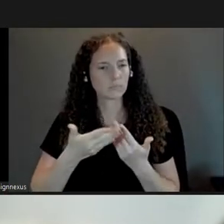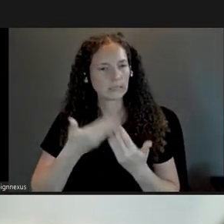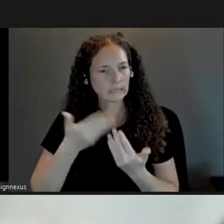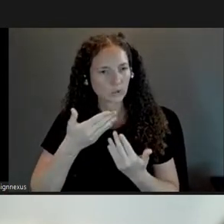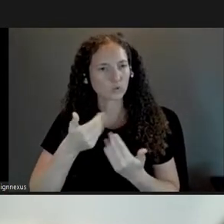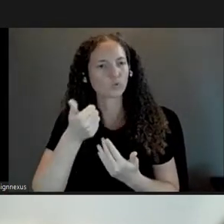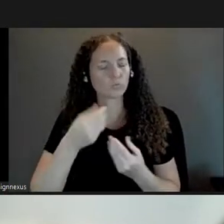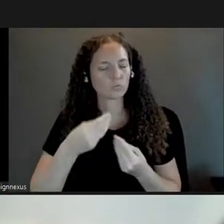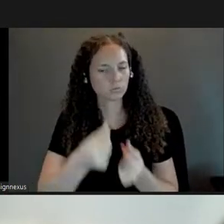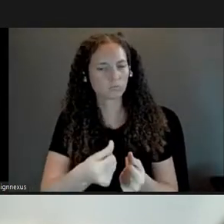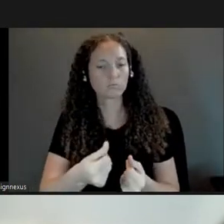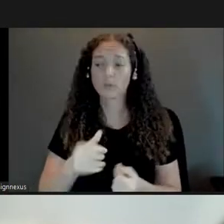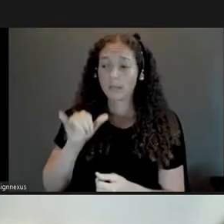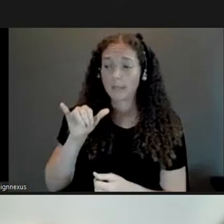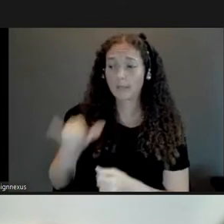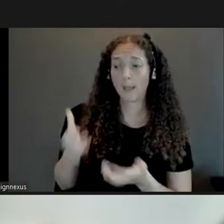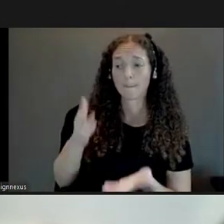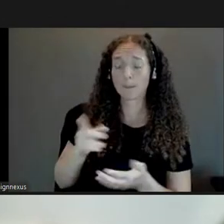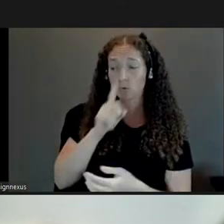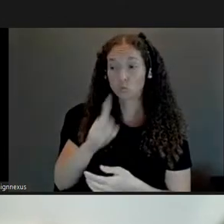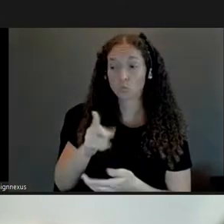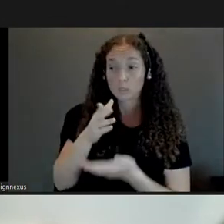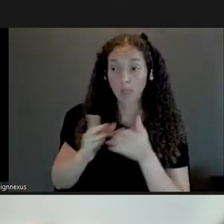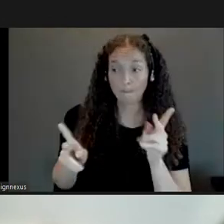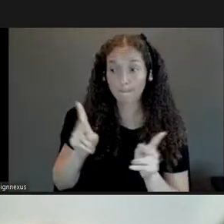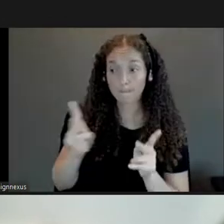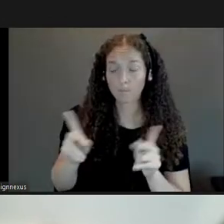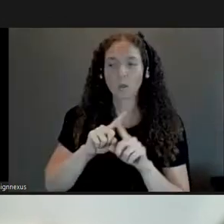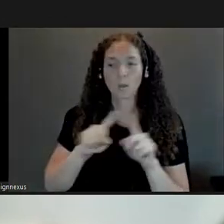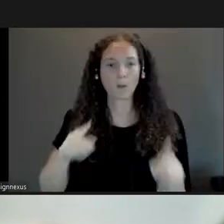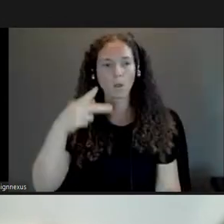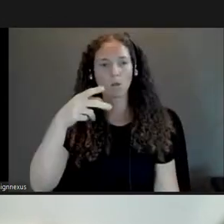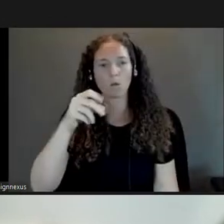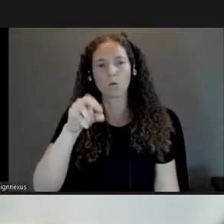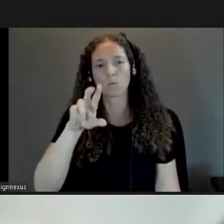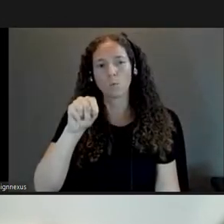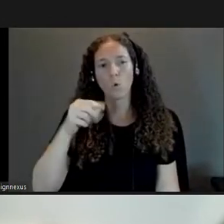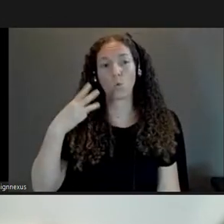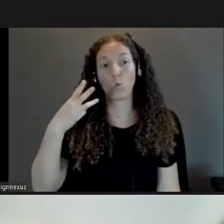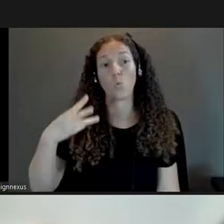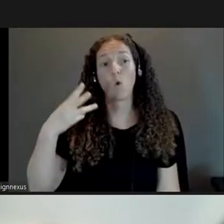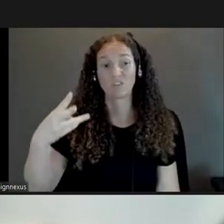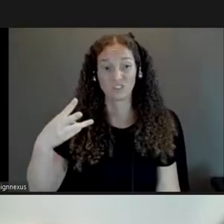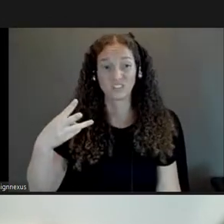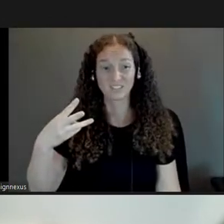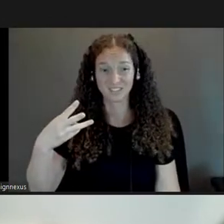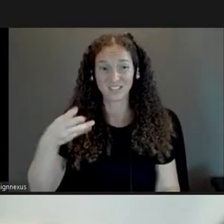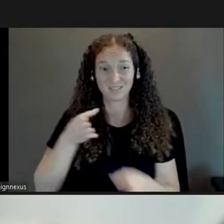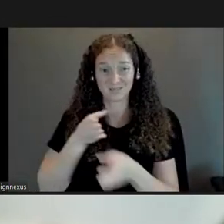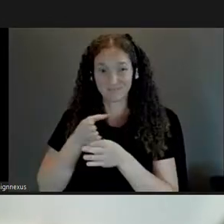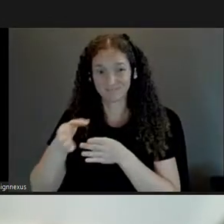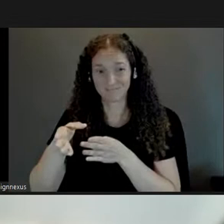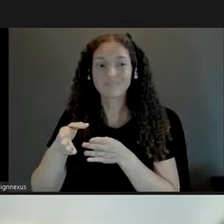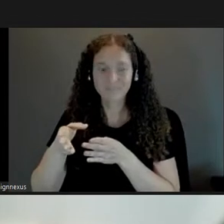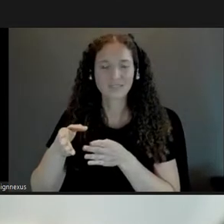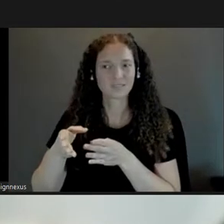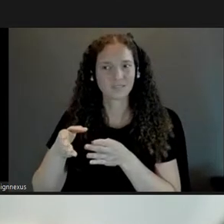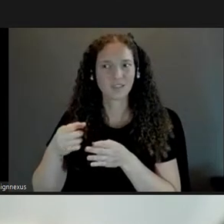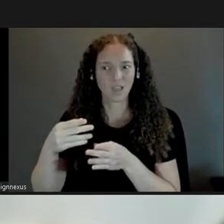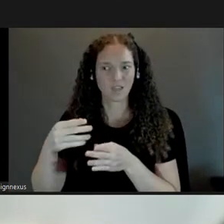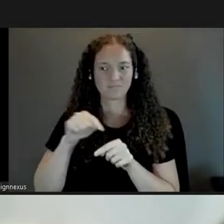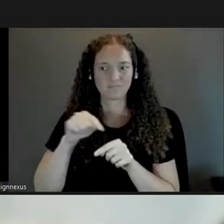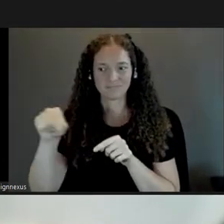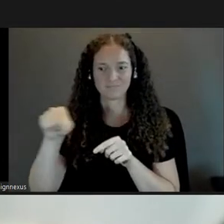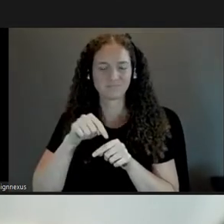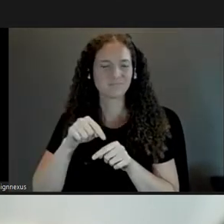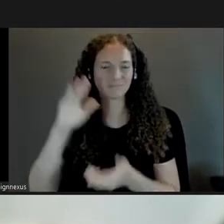true for the residents who take the Port Washington line to work. The second benefit that was also